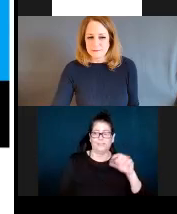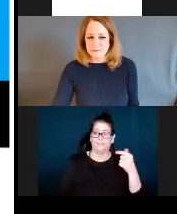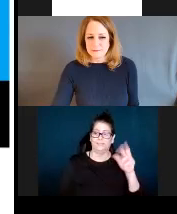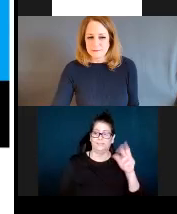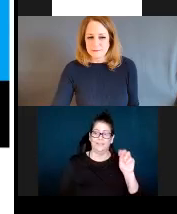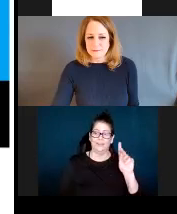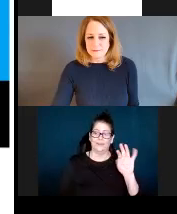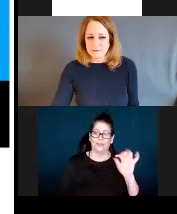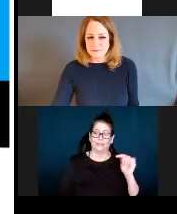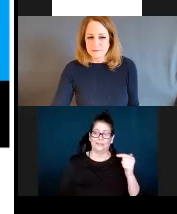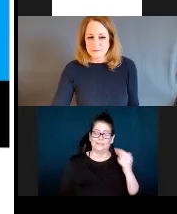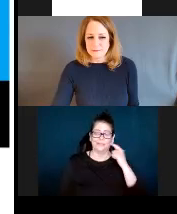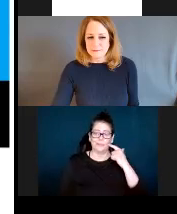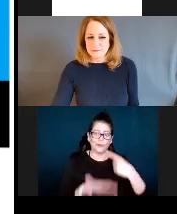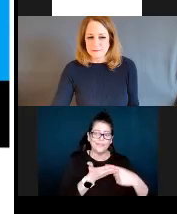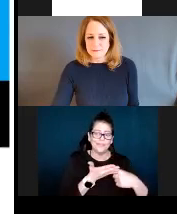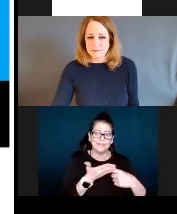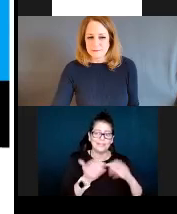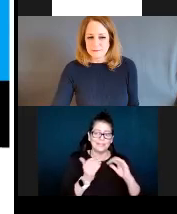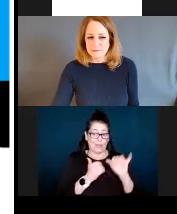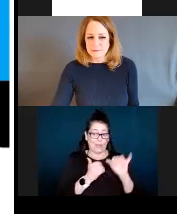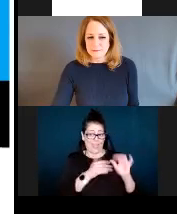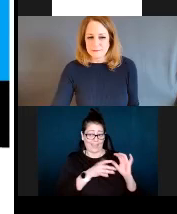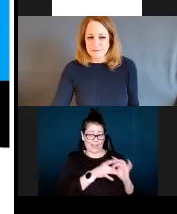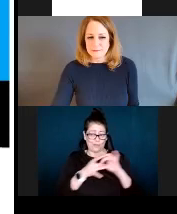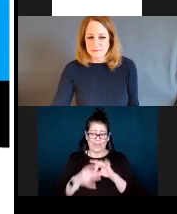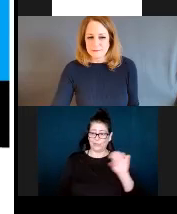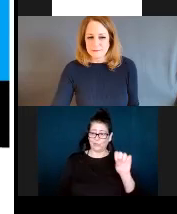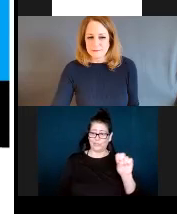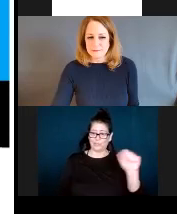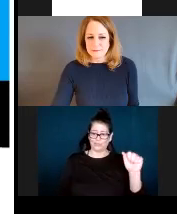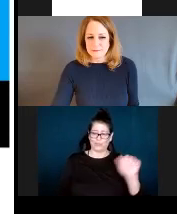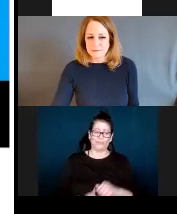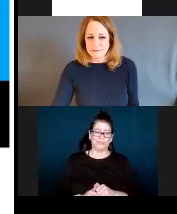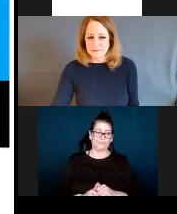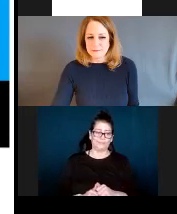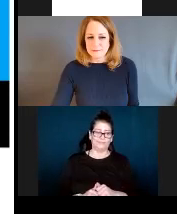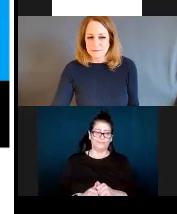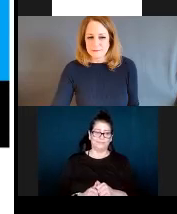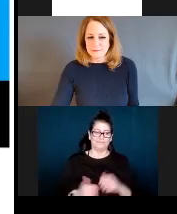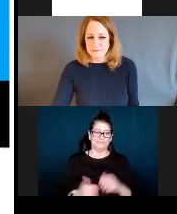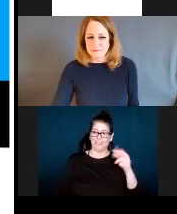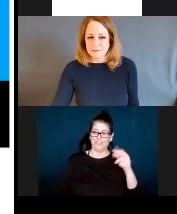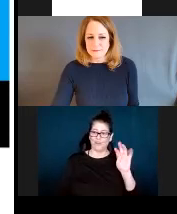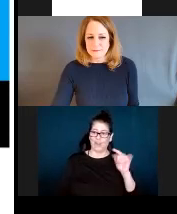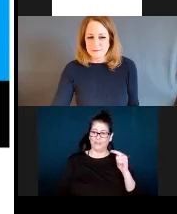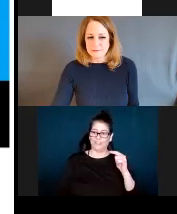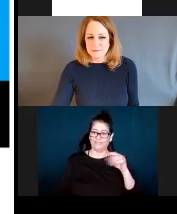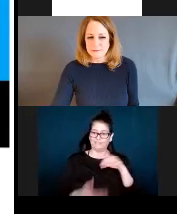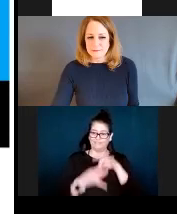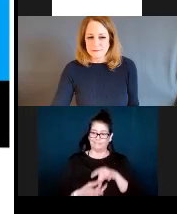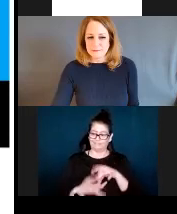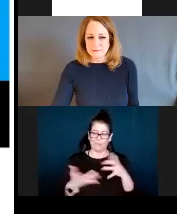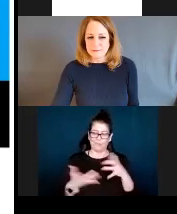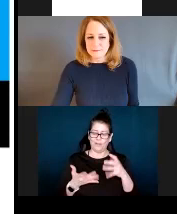that relates to sexual assault. And to simply define it, grounding is bringing yourself or someone else into the